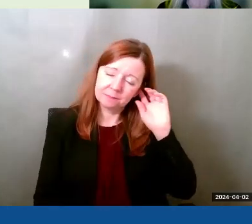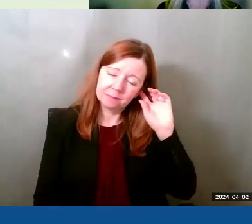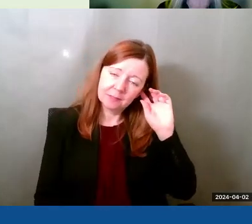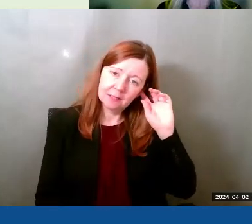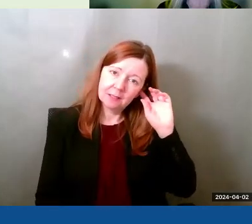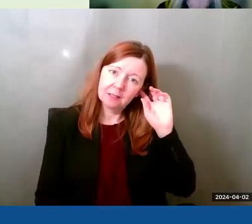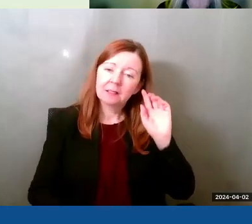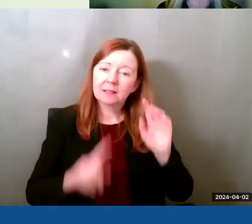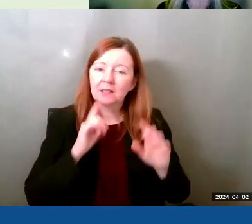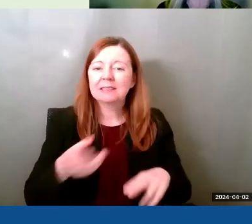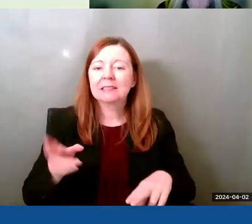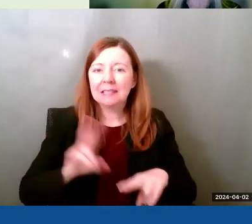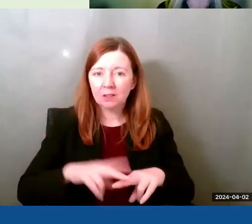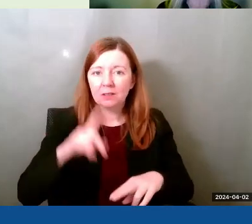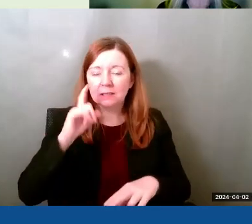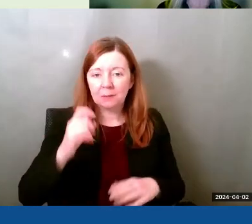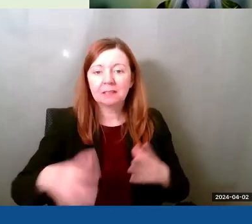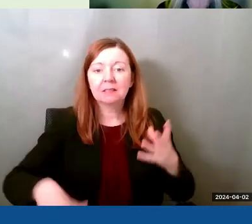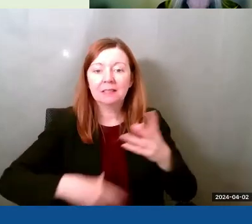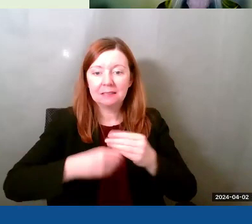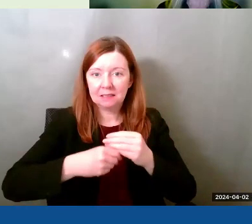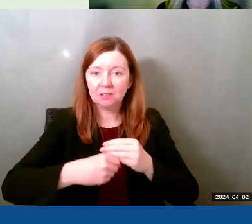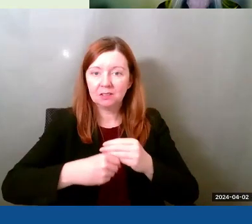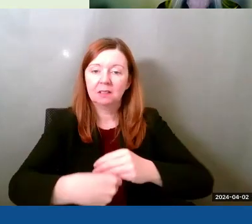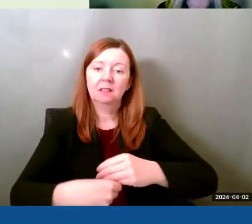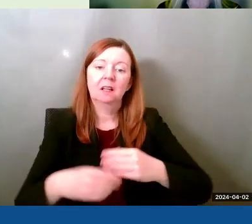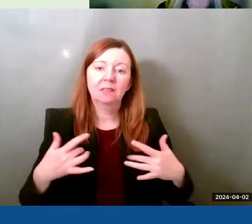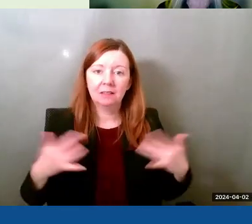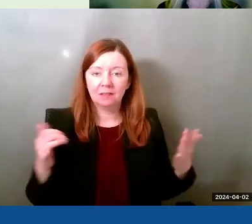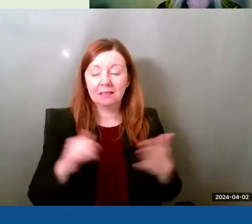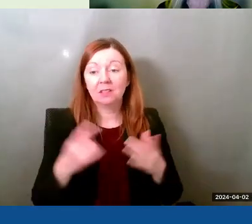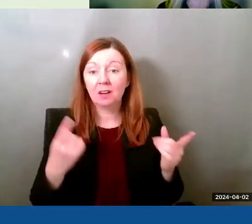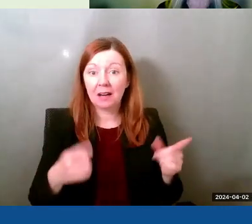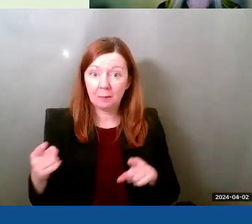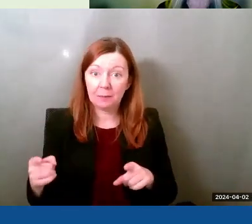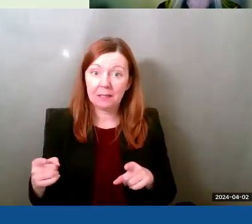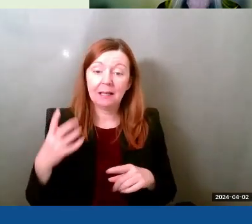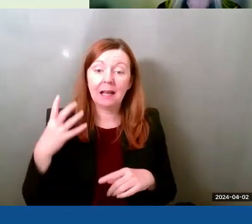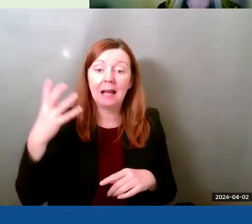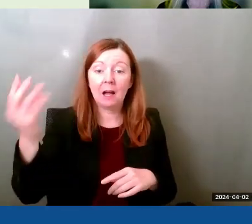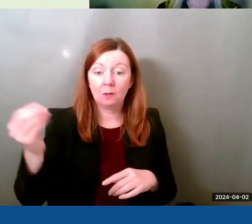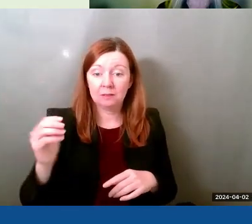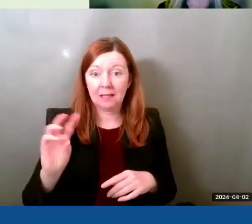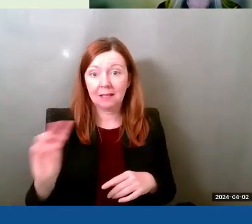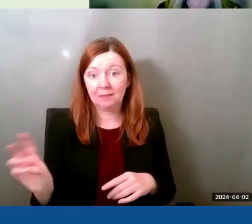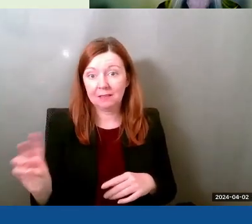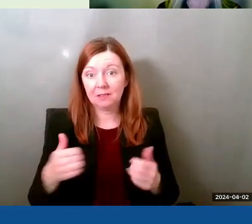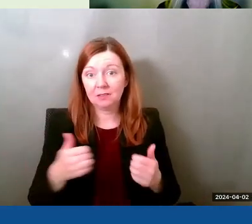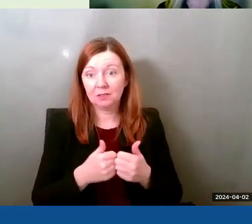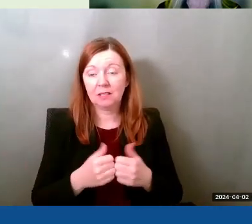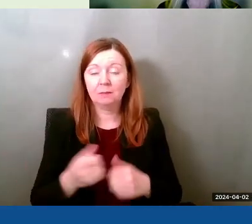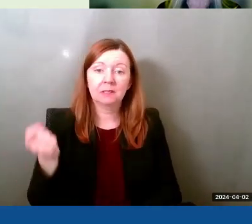increase in employment because of the addition of the events that are happening outside of the Sixers games.